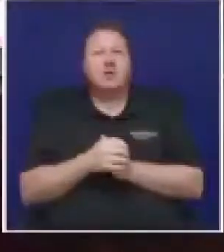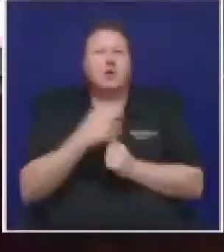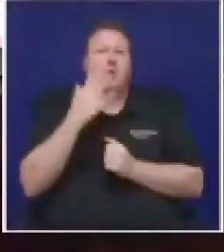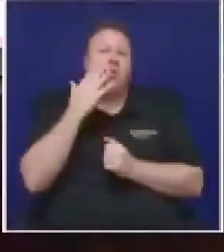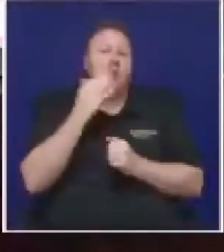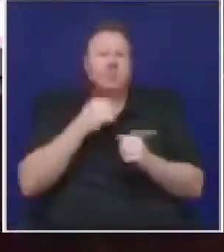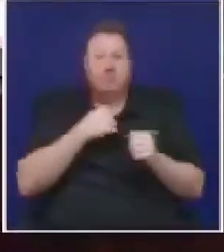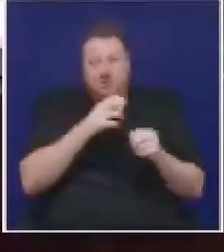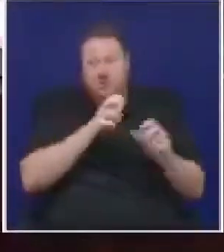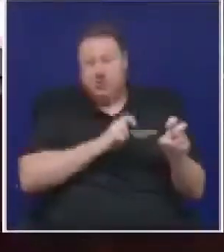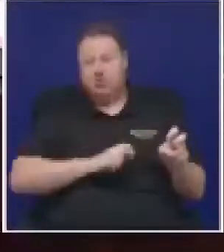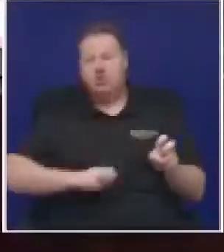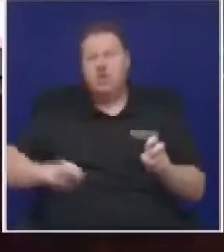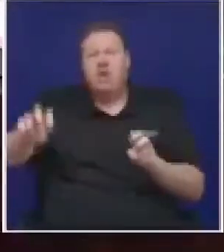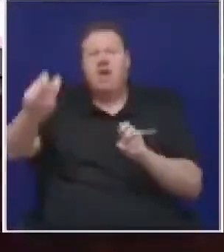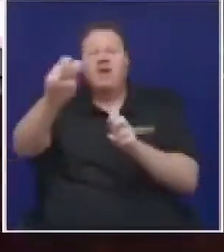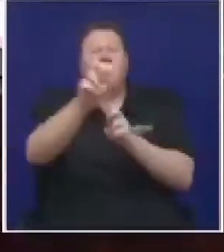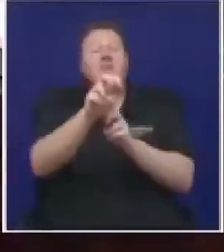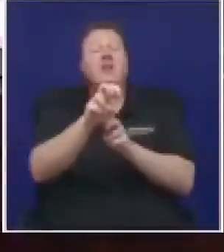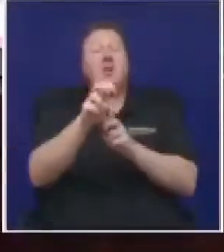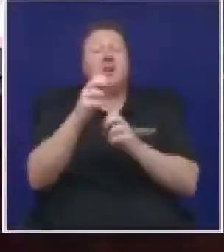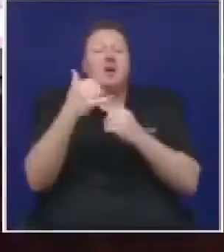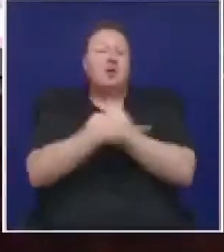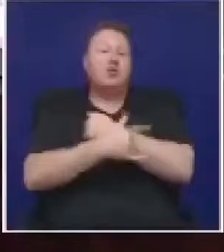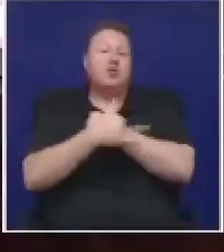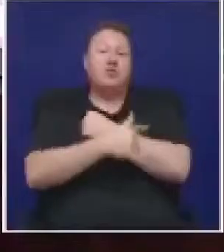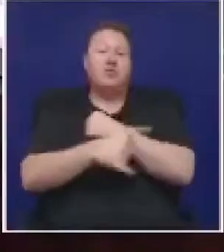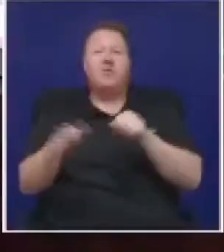travel throughout the country, I found that